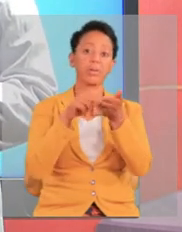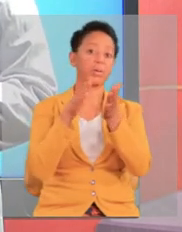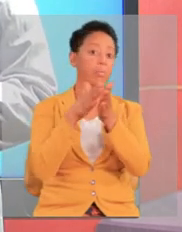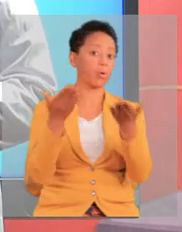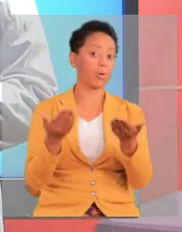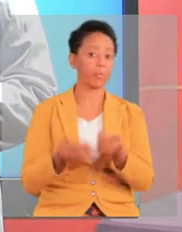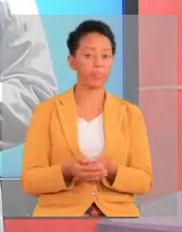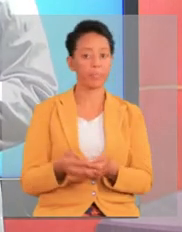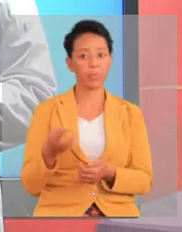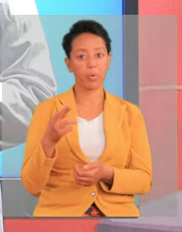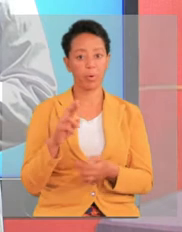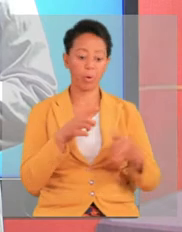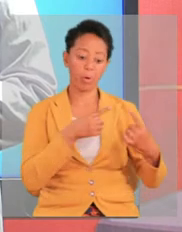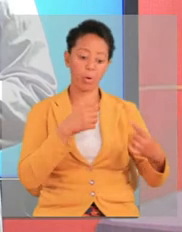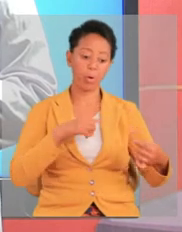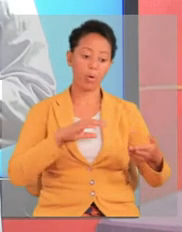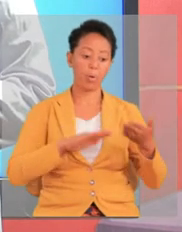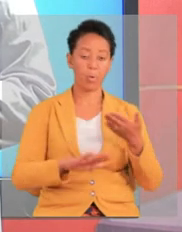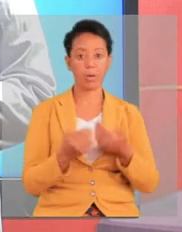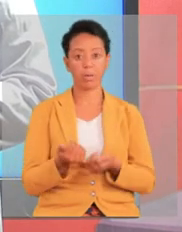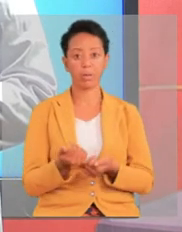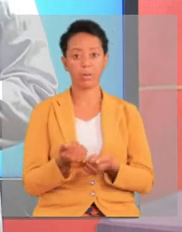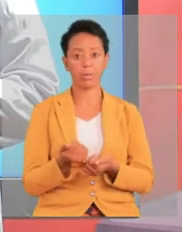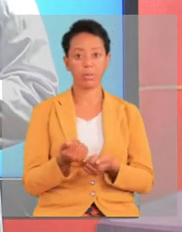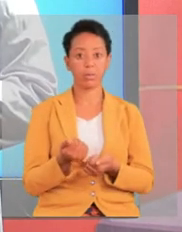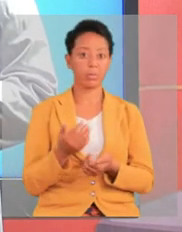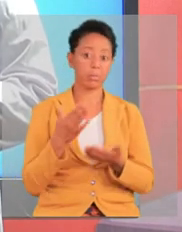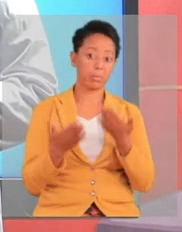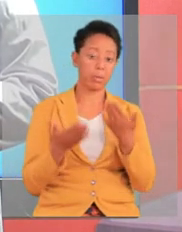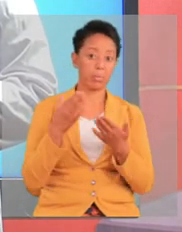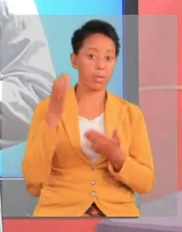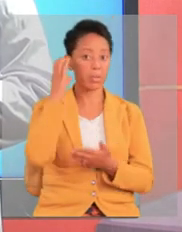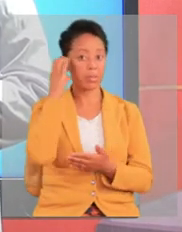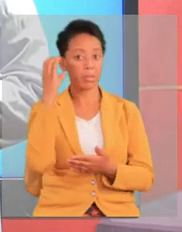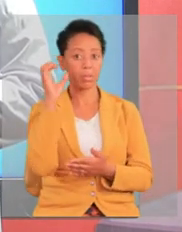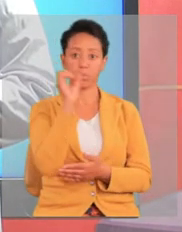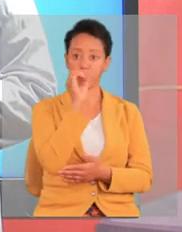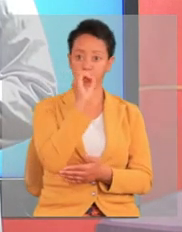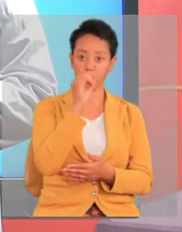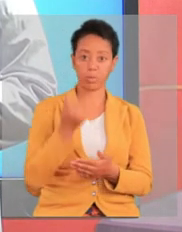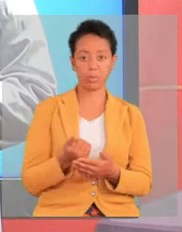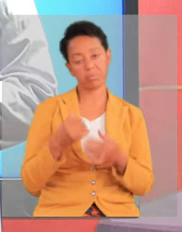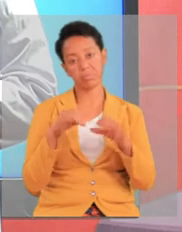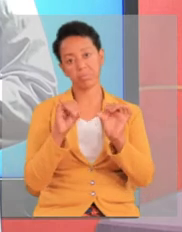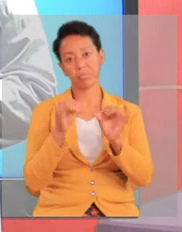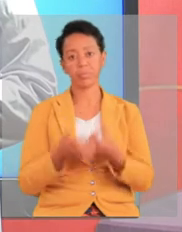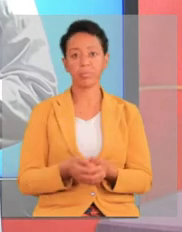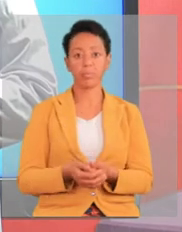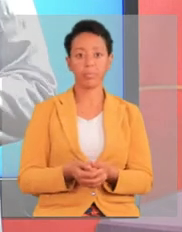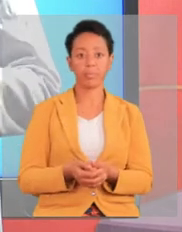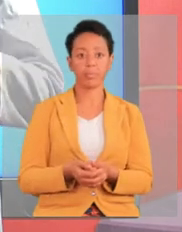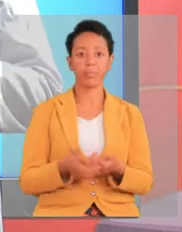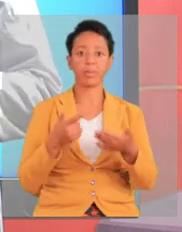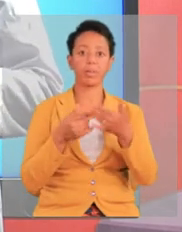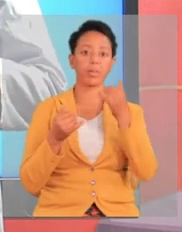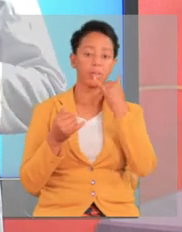book or a novel or a fiction. Maybe you are listening to music, etc. That